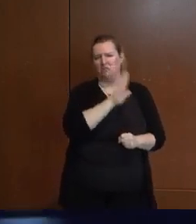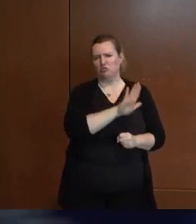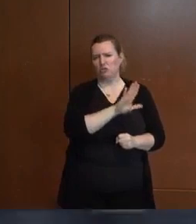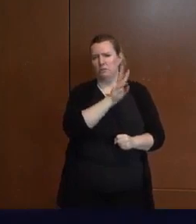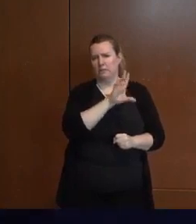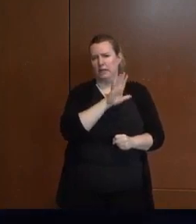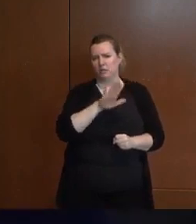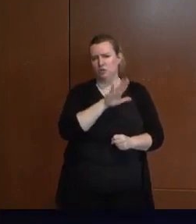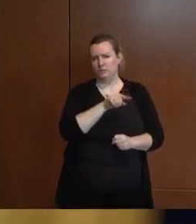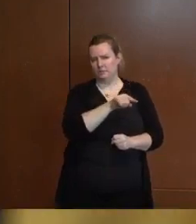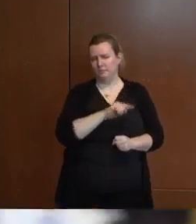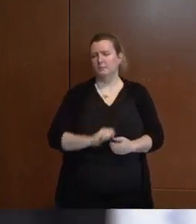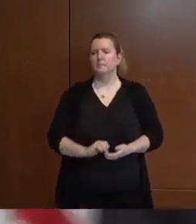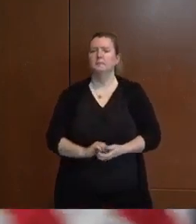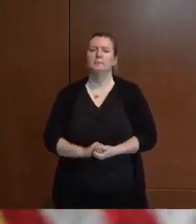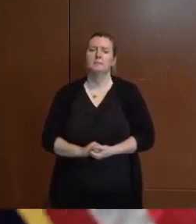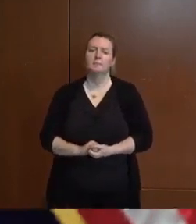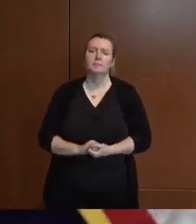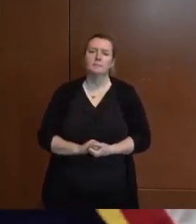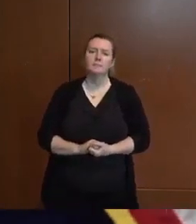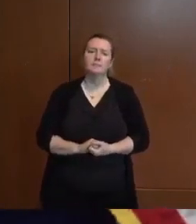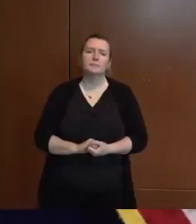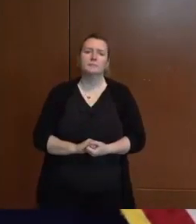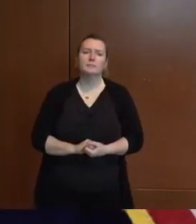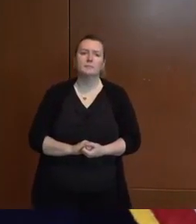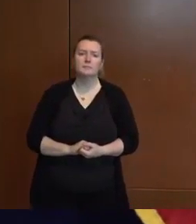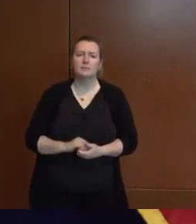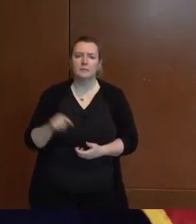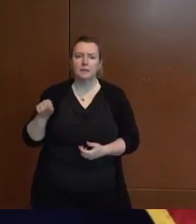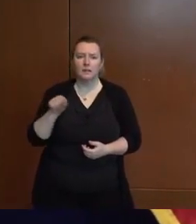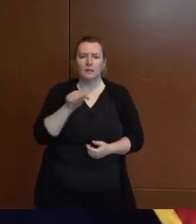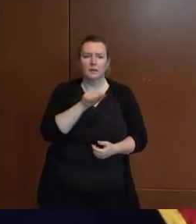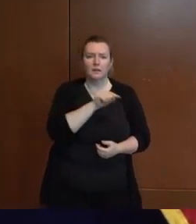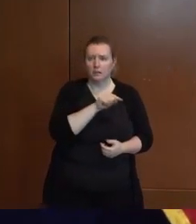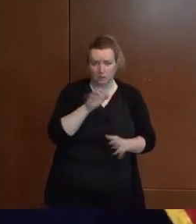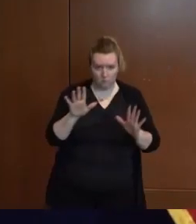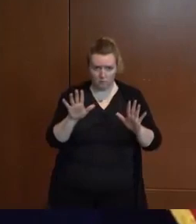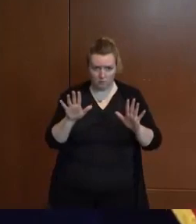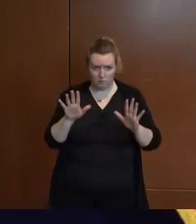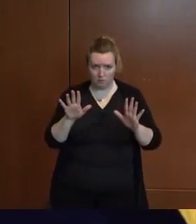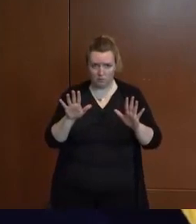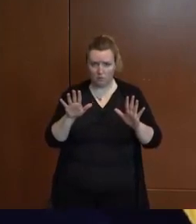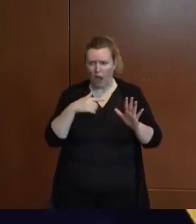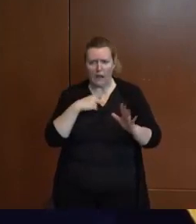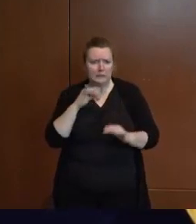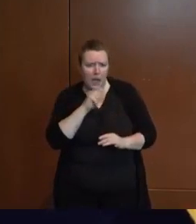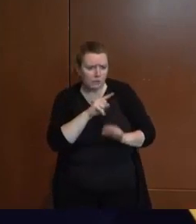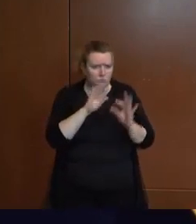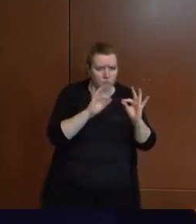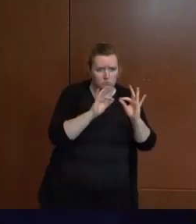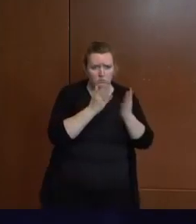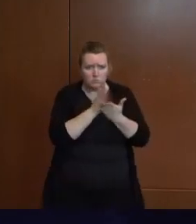you. Sir, are you asking or not? I can't tell. You just on camera? Okay. We'll go to Nikita, Elise, and then John.